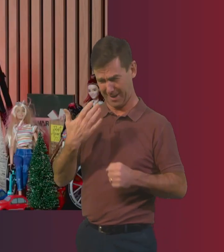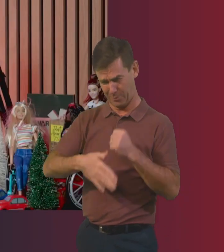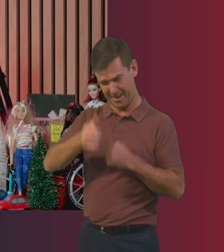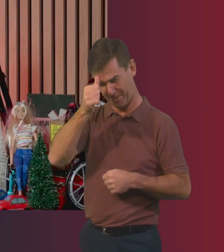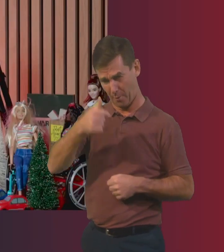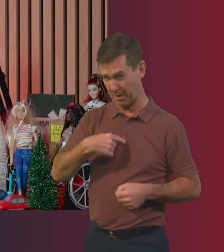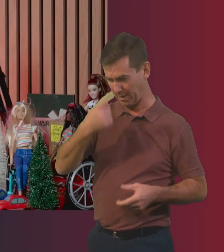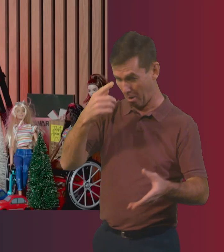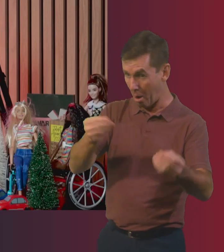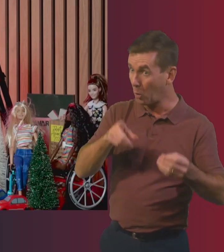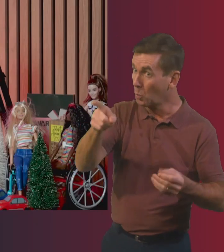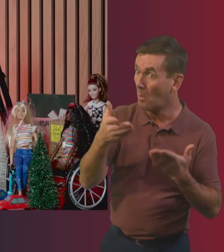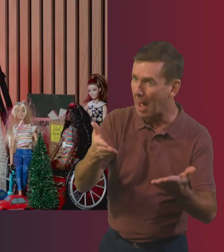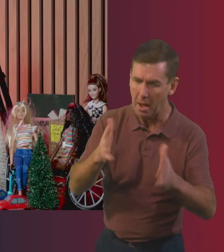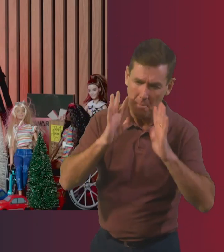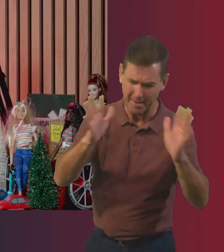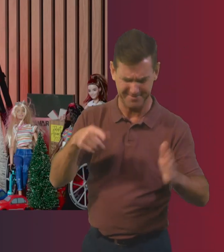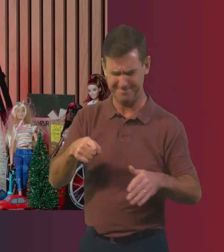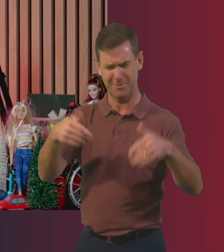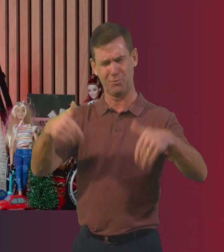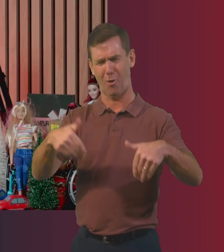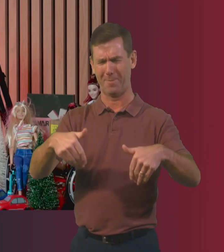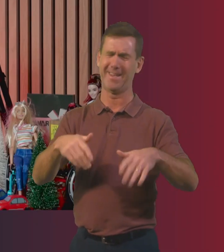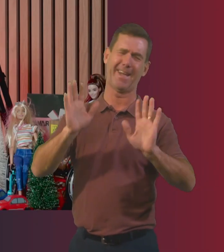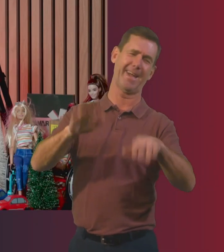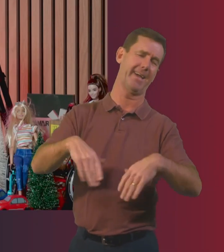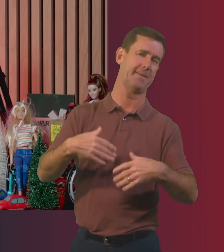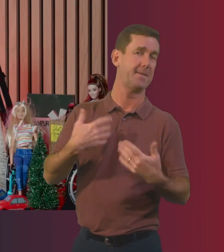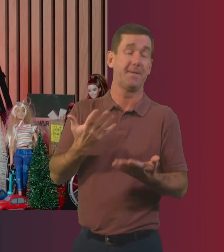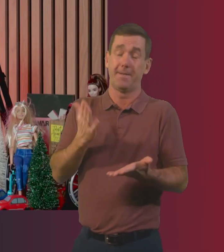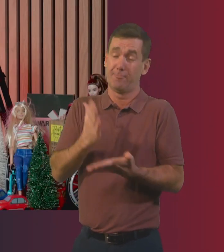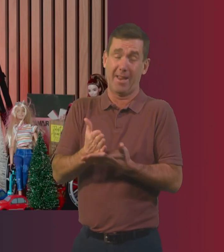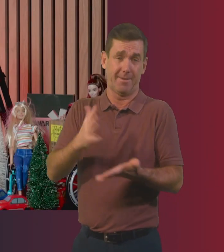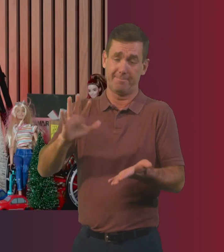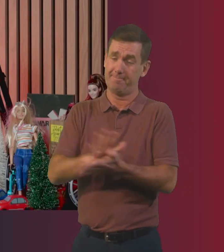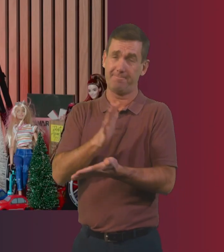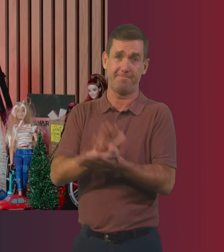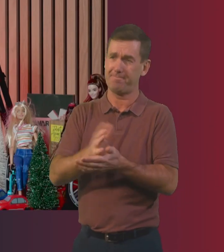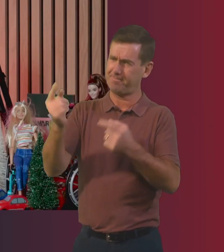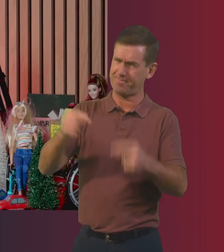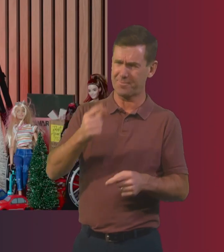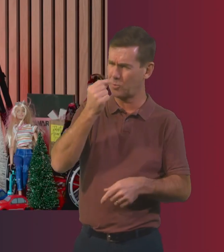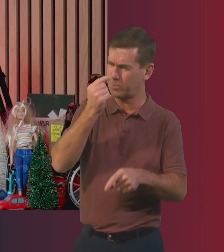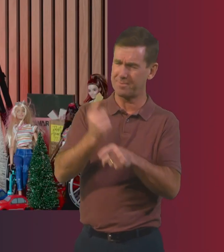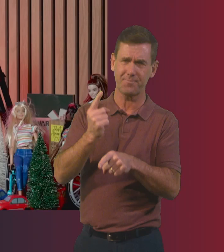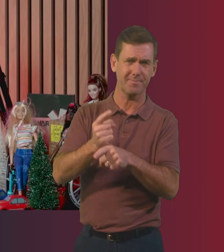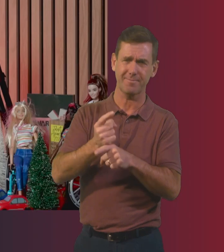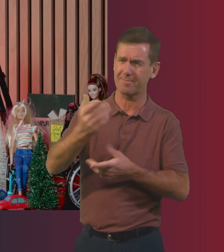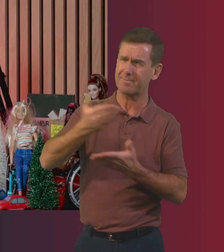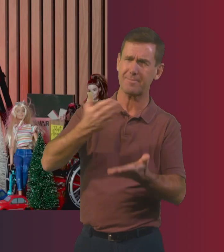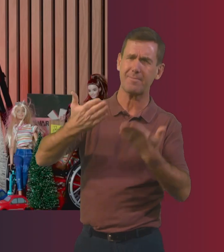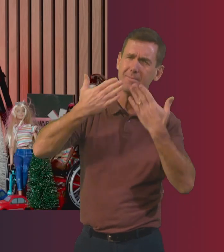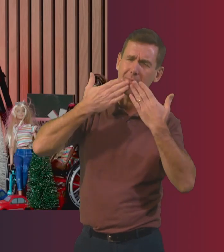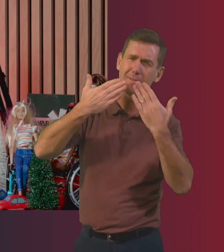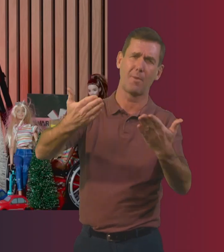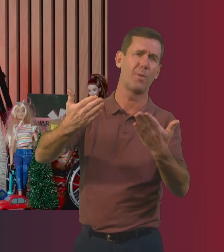this is amazing. Same. Oh, it's been such a pleasure to have. We could have chatted to you for so long. Thank you so much, and hope